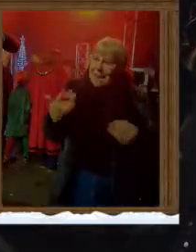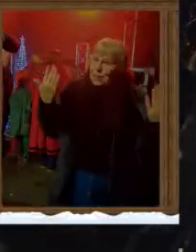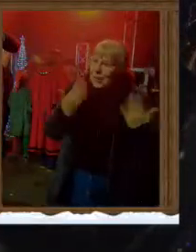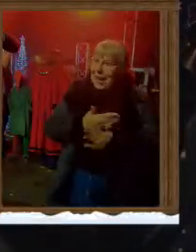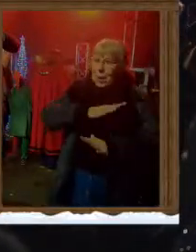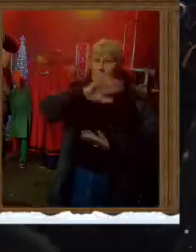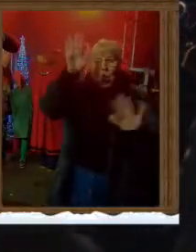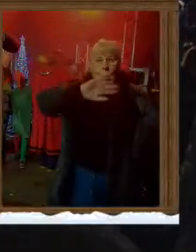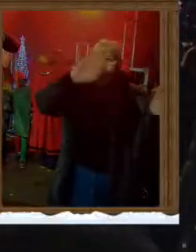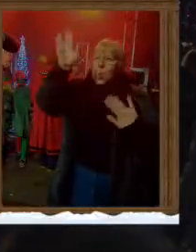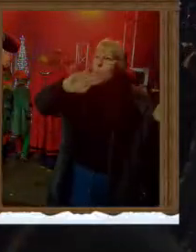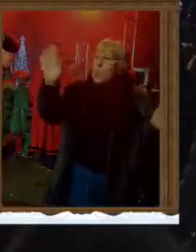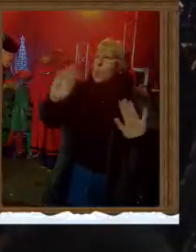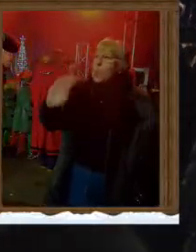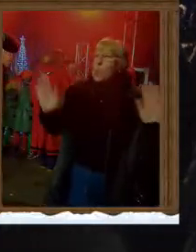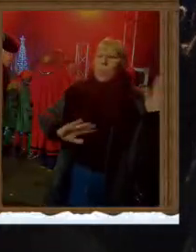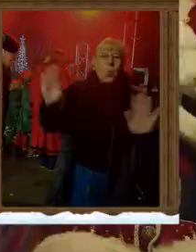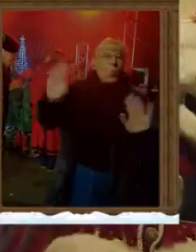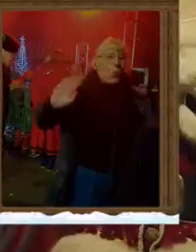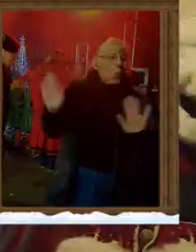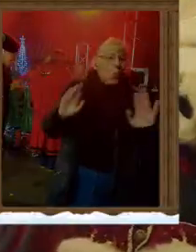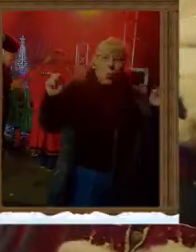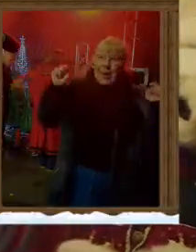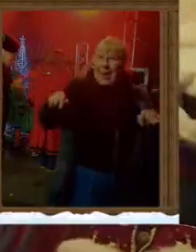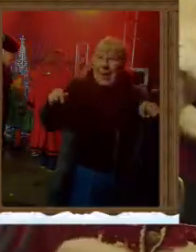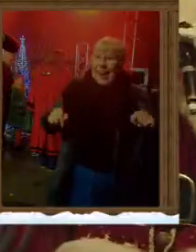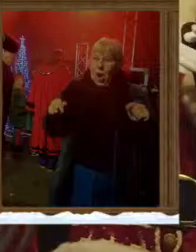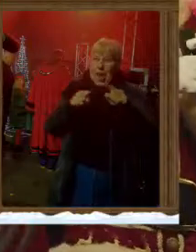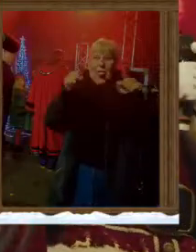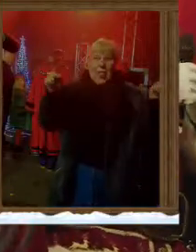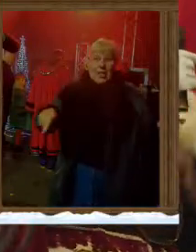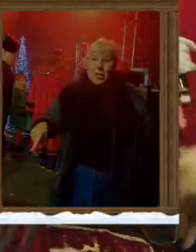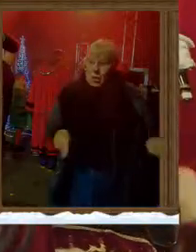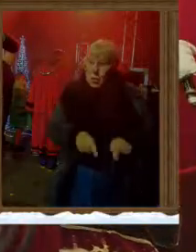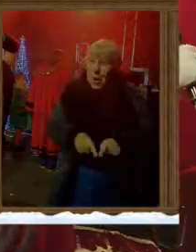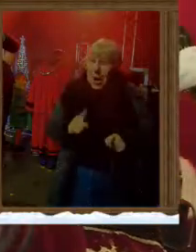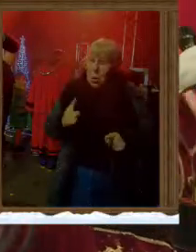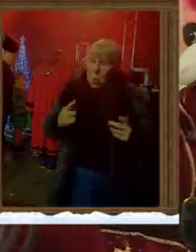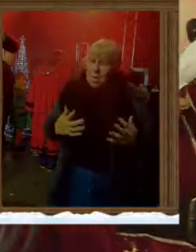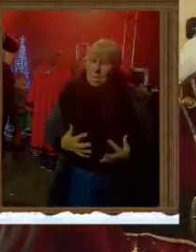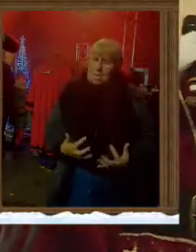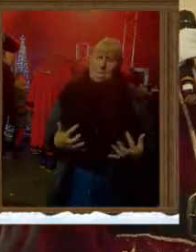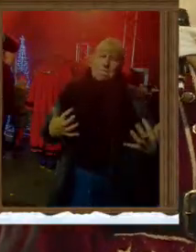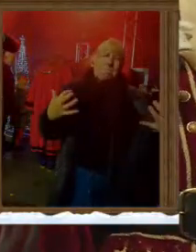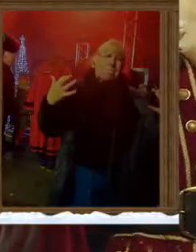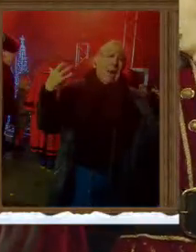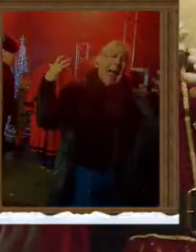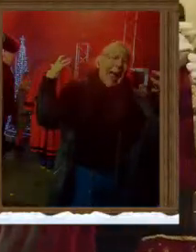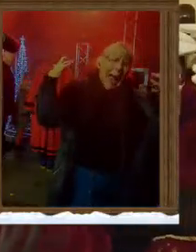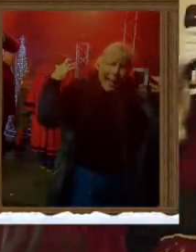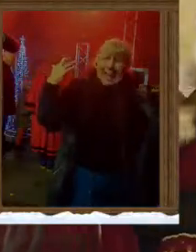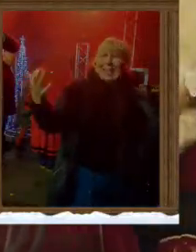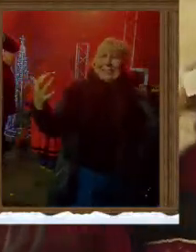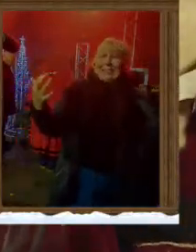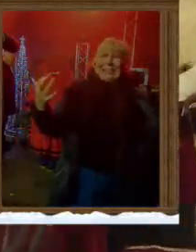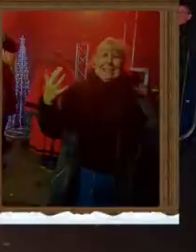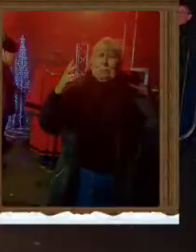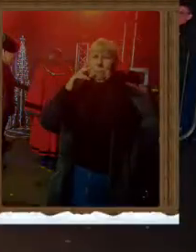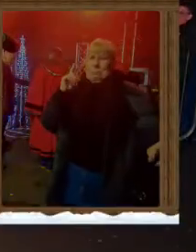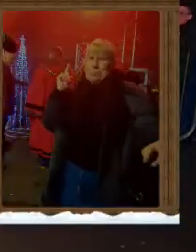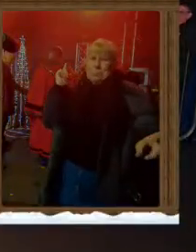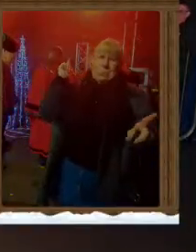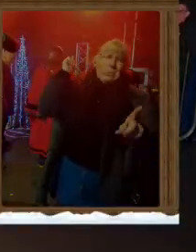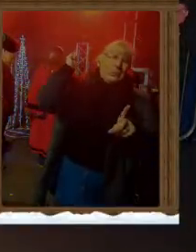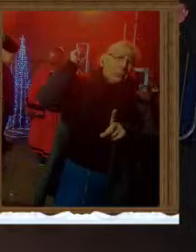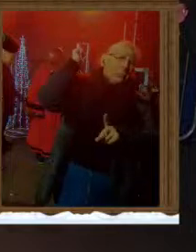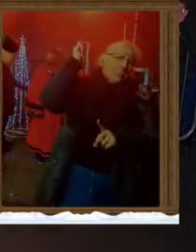big wave, please, from right here on the square for one of our biggest ever turnouts. We can see the crowd right